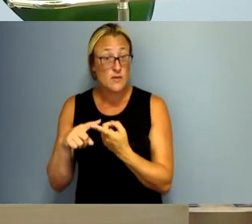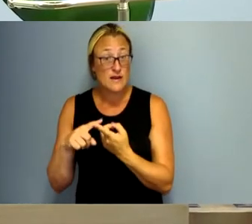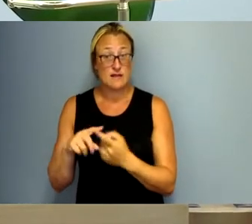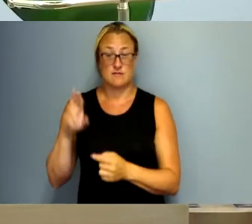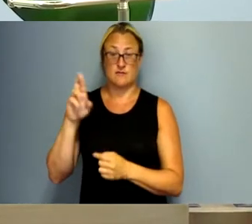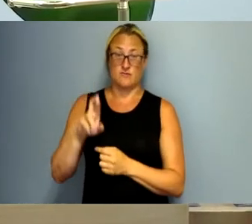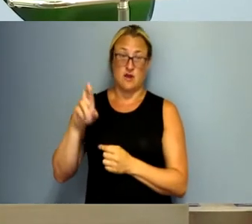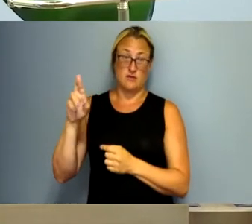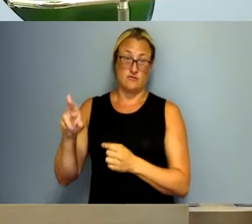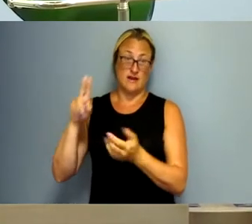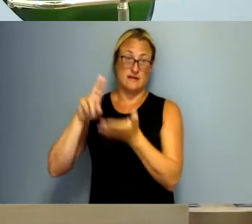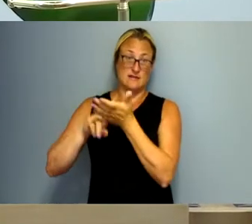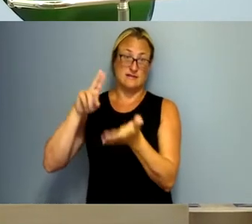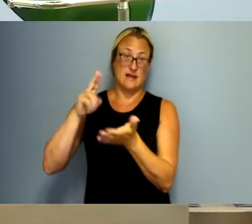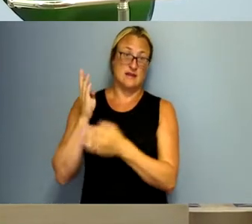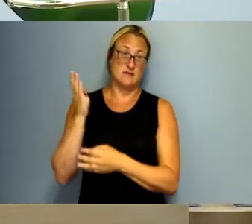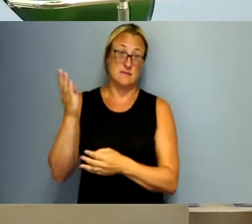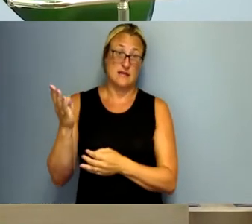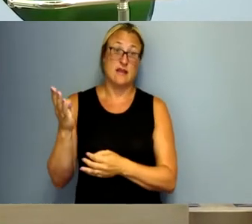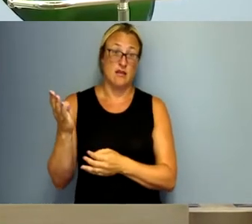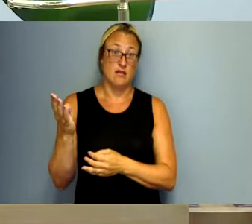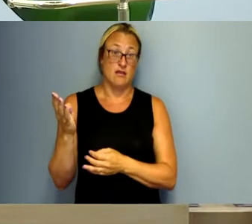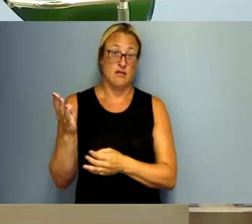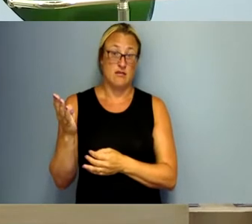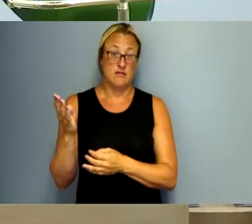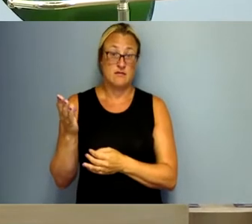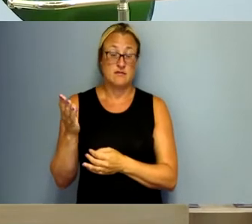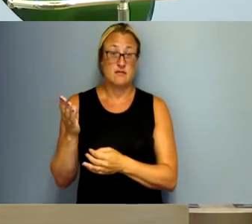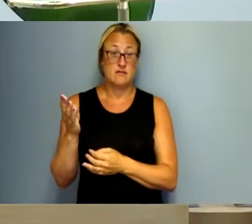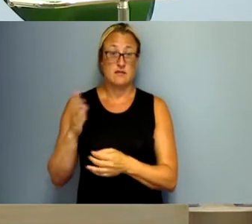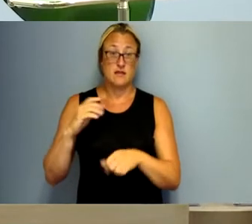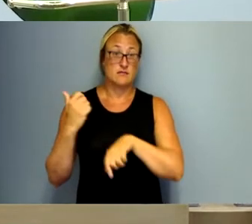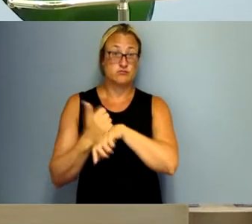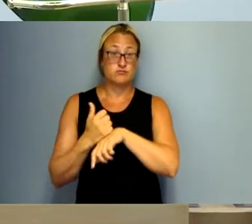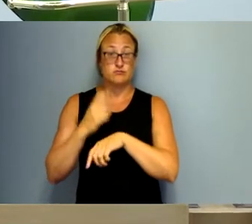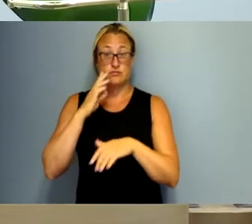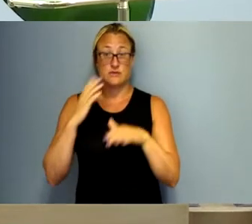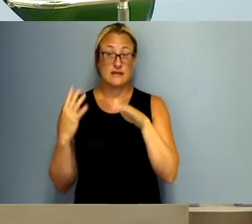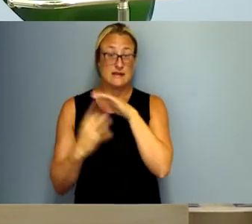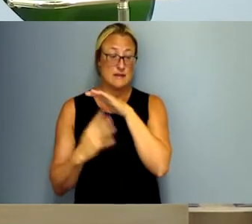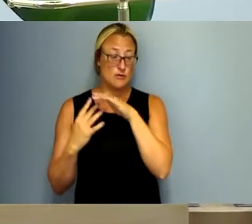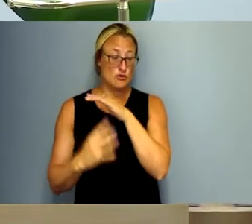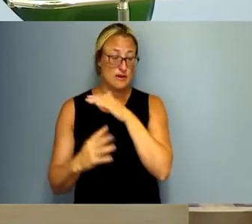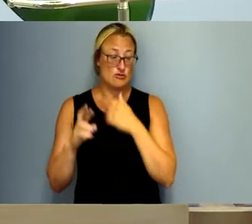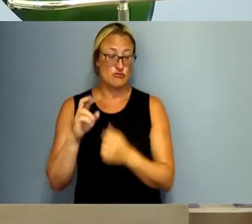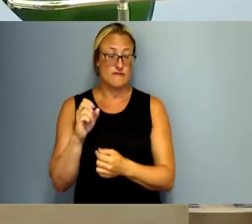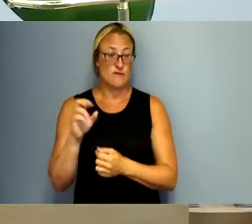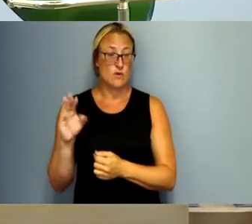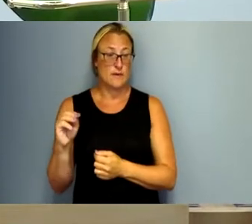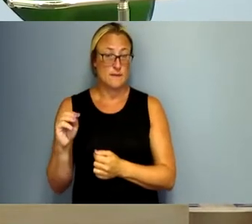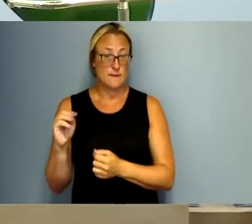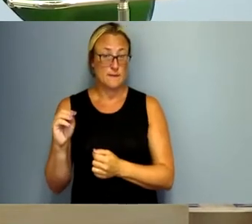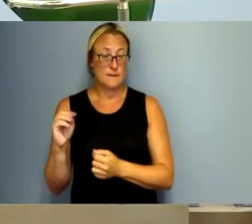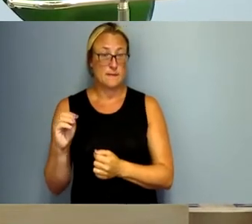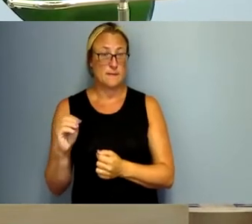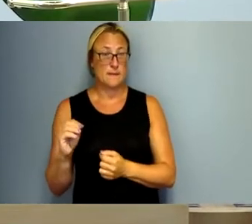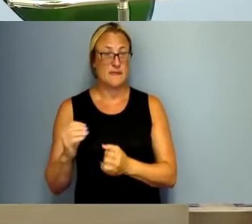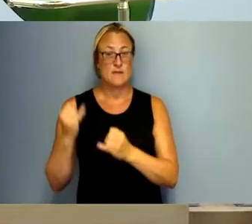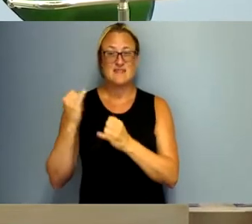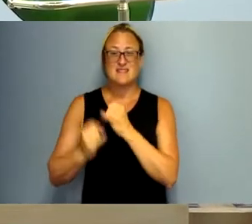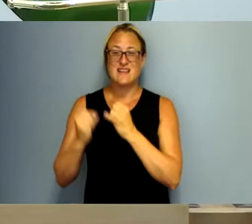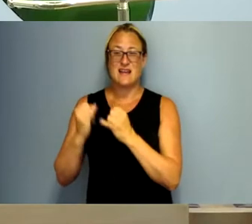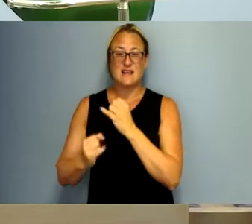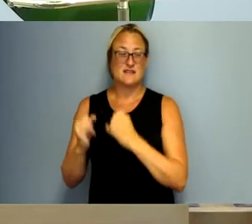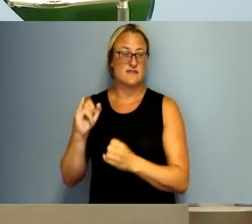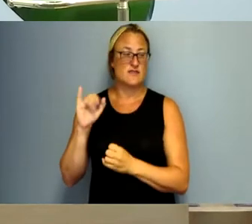bill that created that immigration reform. It was the end of the Iron Curtain in